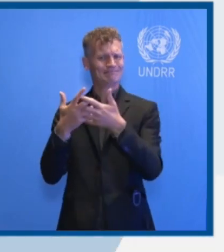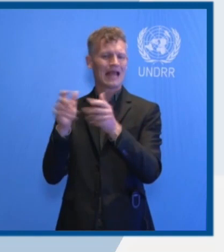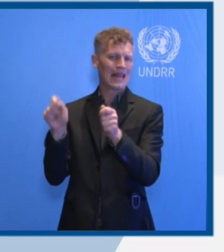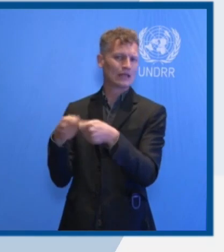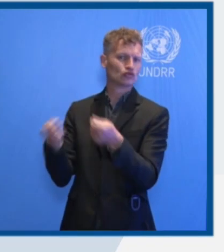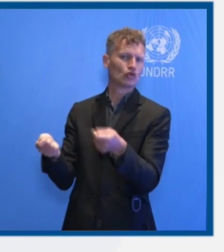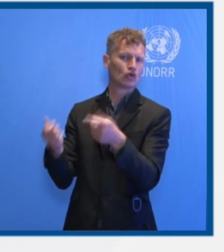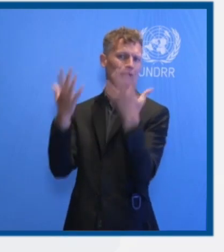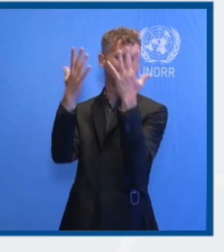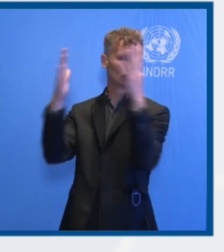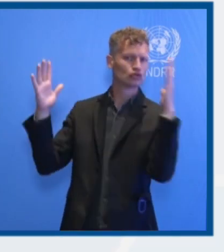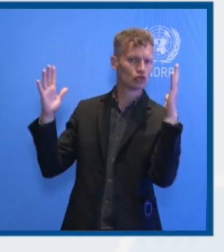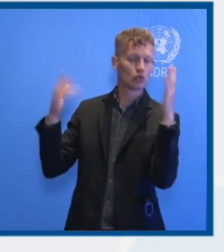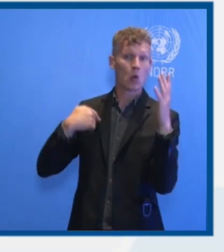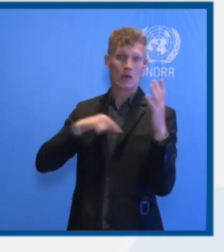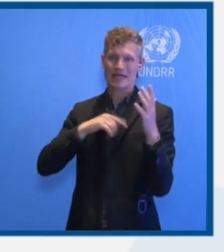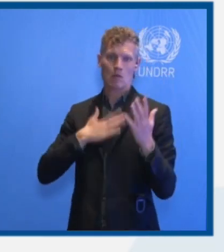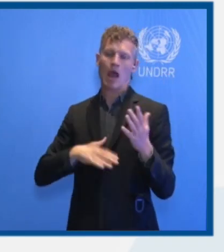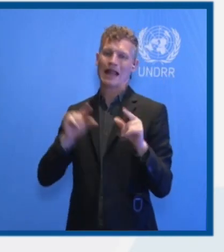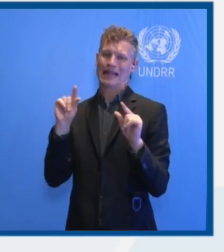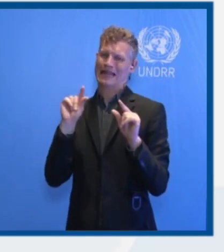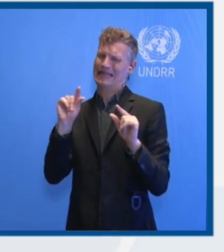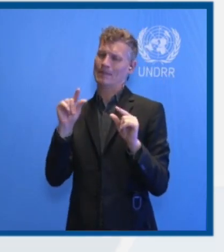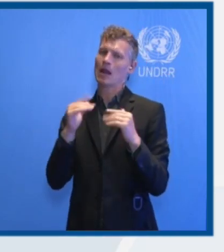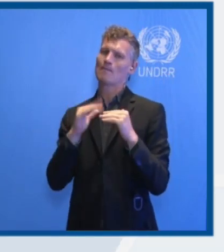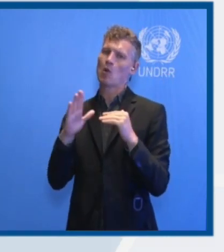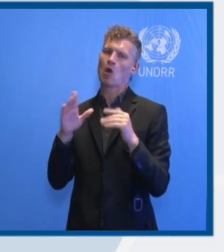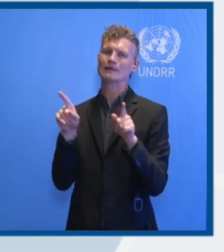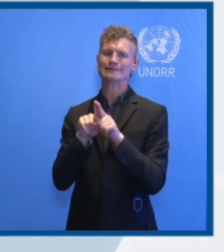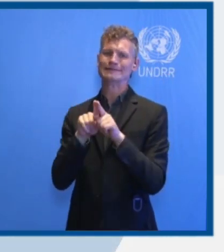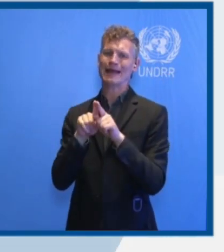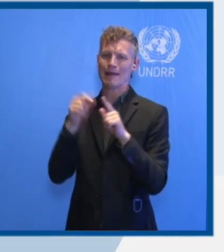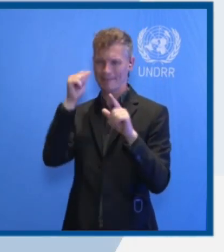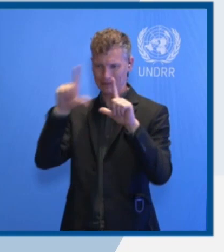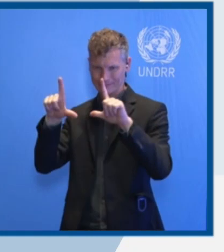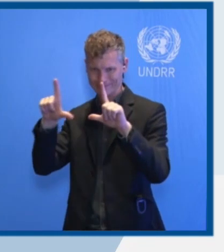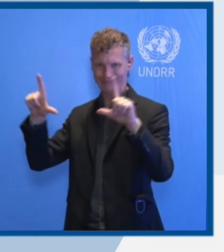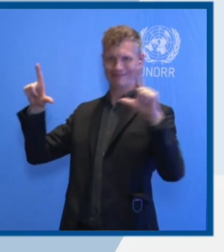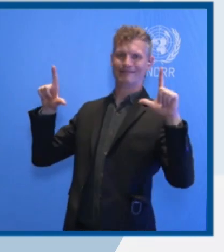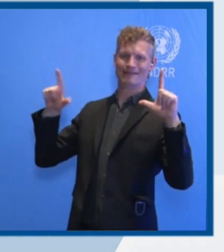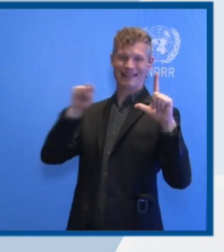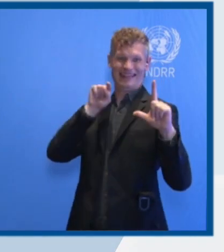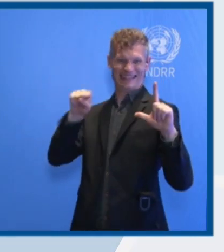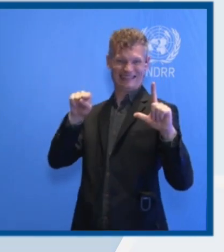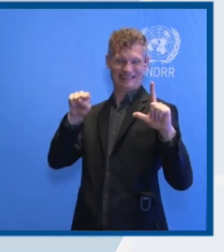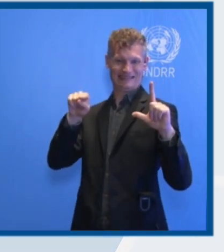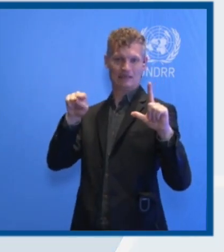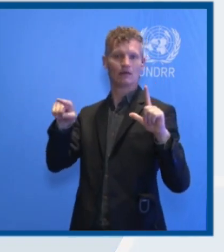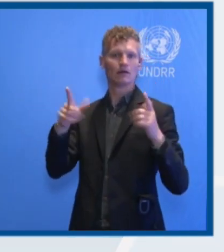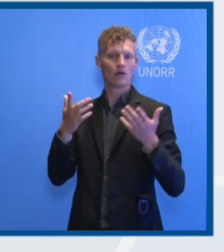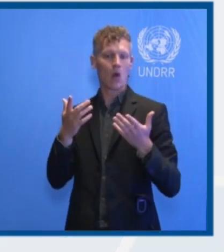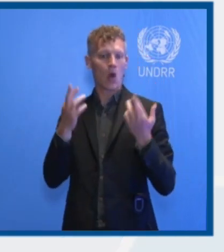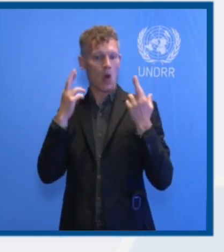this argument a little bit more powerful, a little bit more tangible, is to actually quantify the benefits of disaster risk